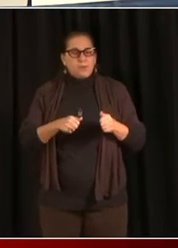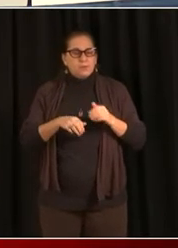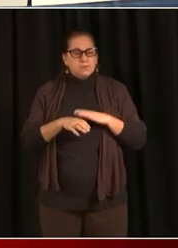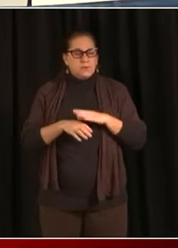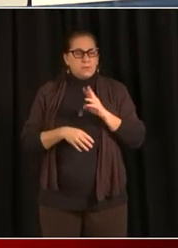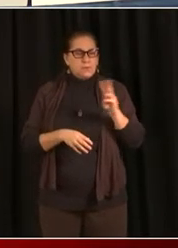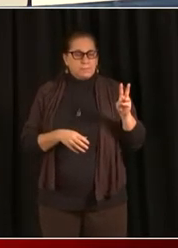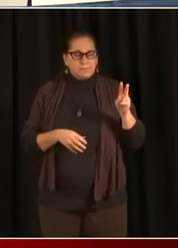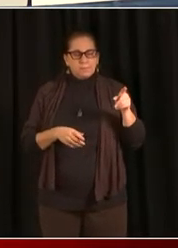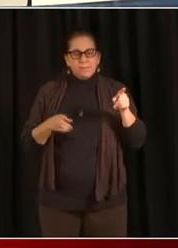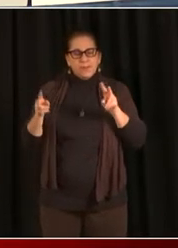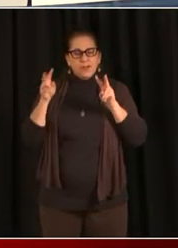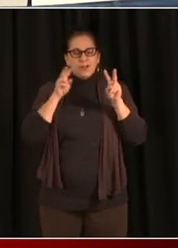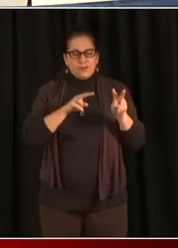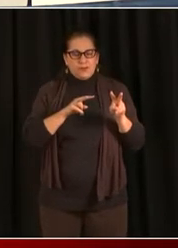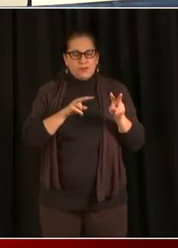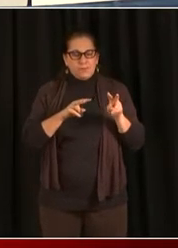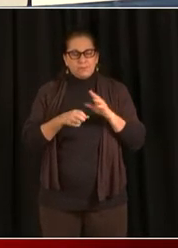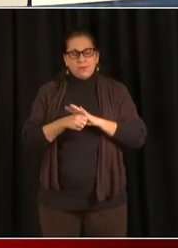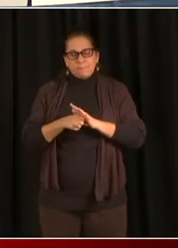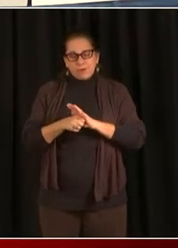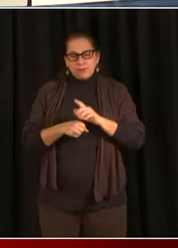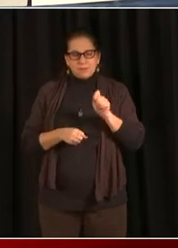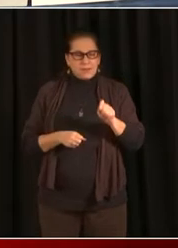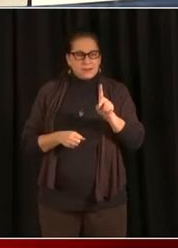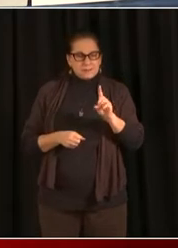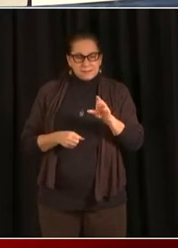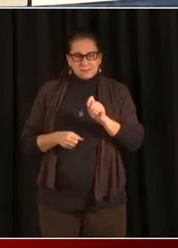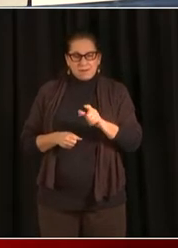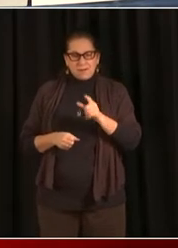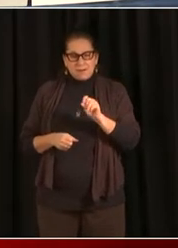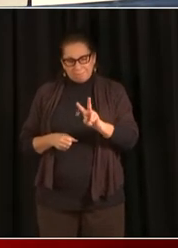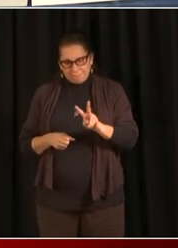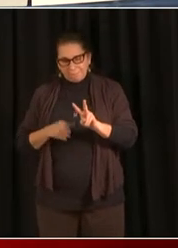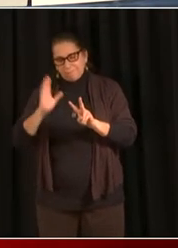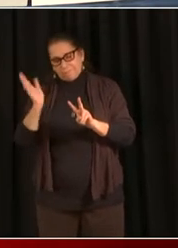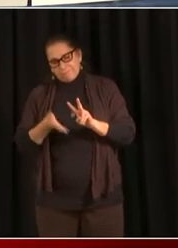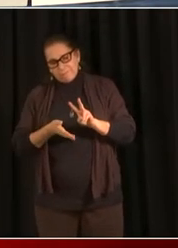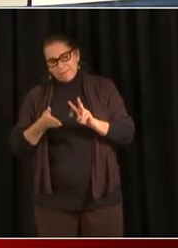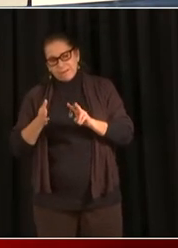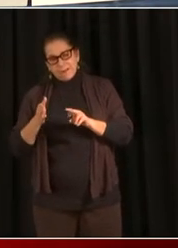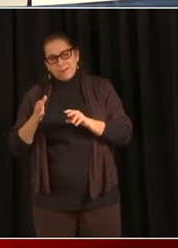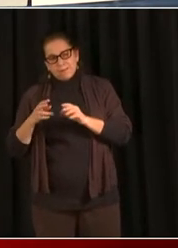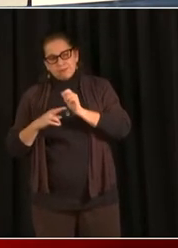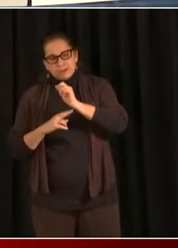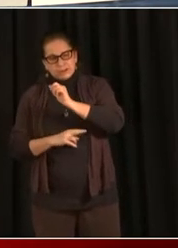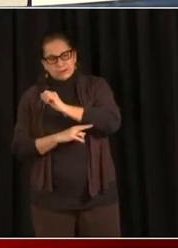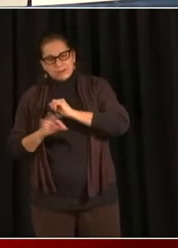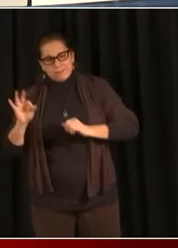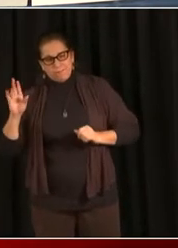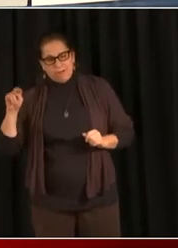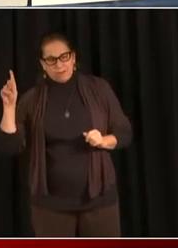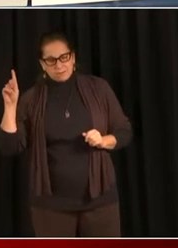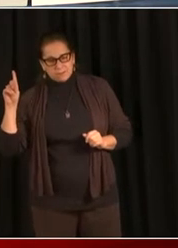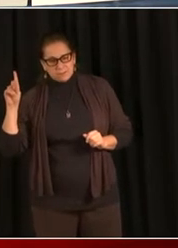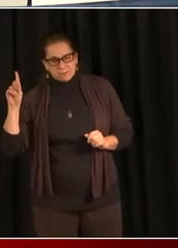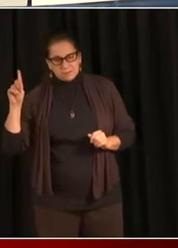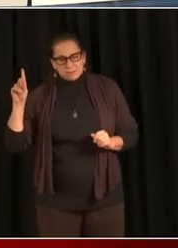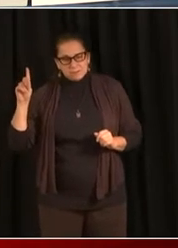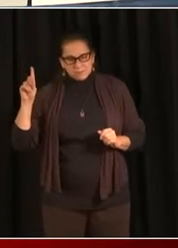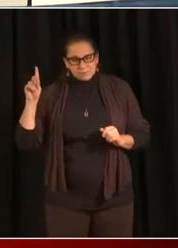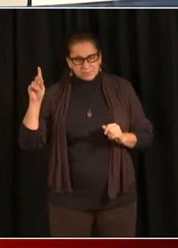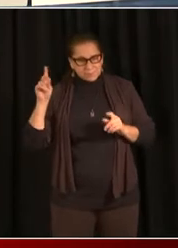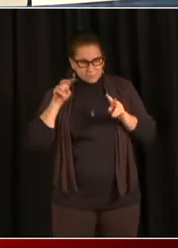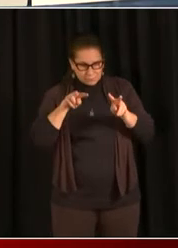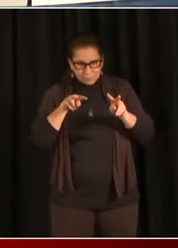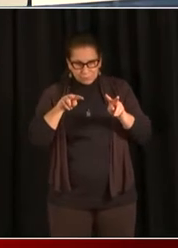on our website. So that will be on the coronavirus website, and you can watch that video at your leisure as well, okay? So I do want to make sure that